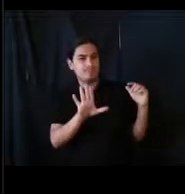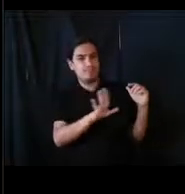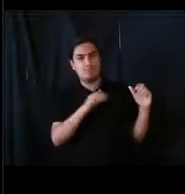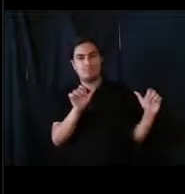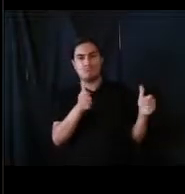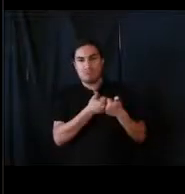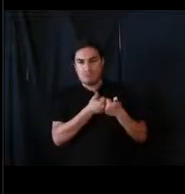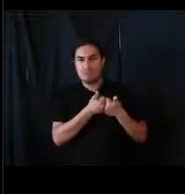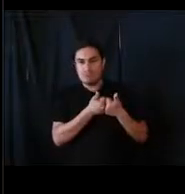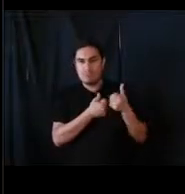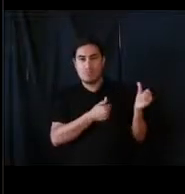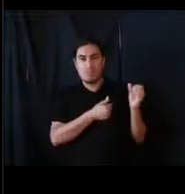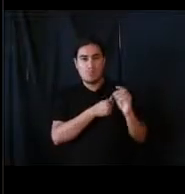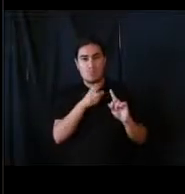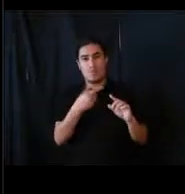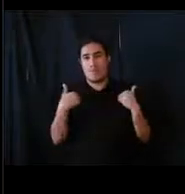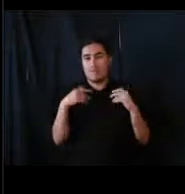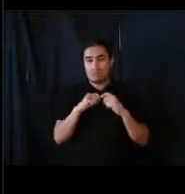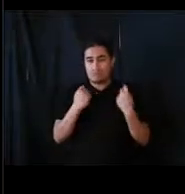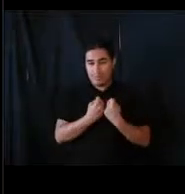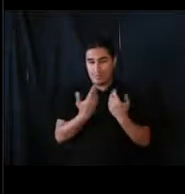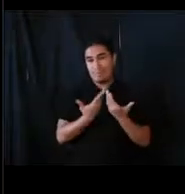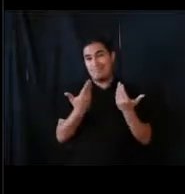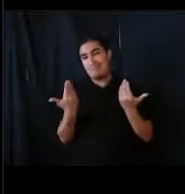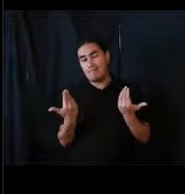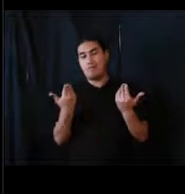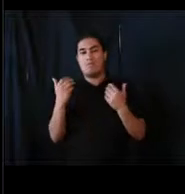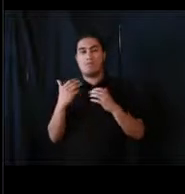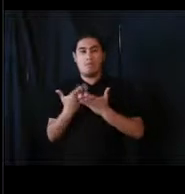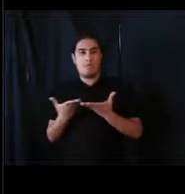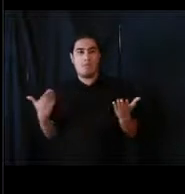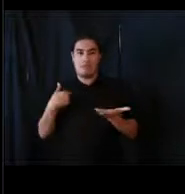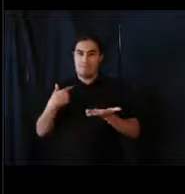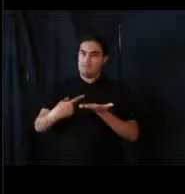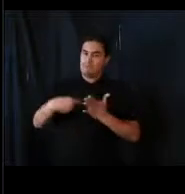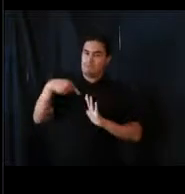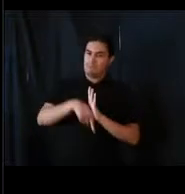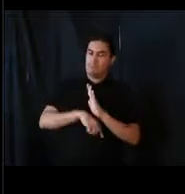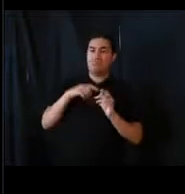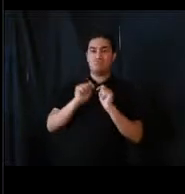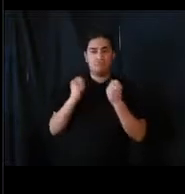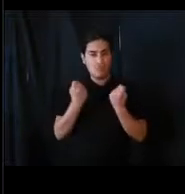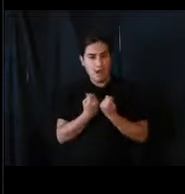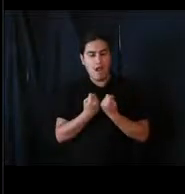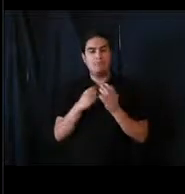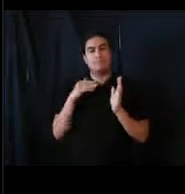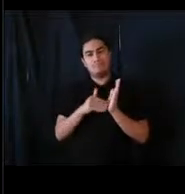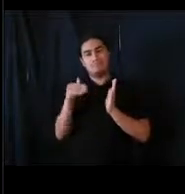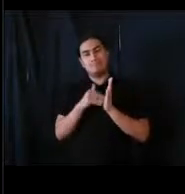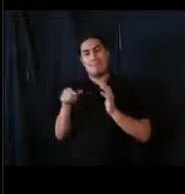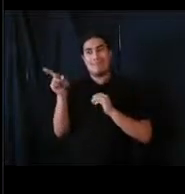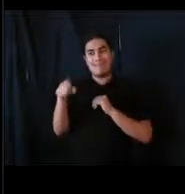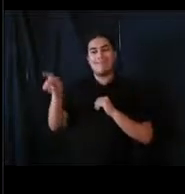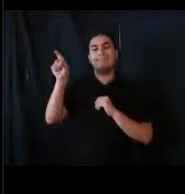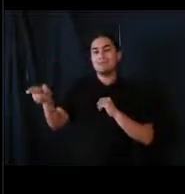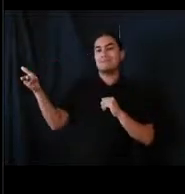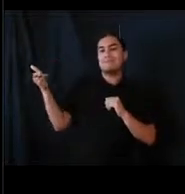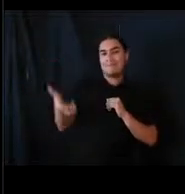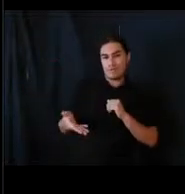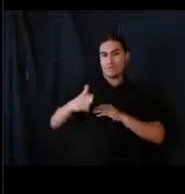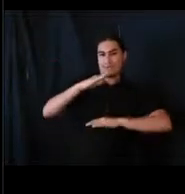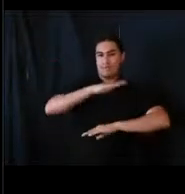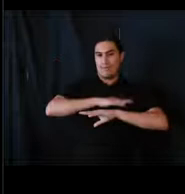so when you're dealing with tribes which is another thing i keep you hear me talk about a lot is tribes tribes tribes tribes need to be at the table they